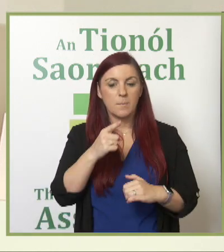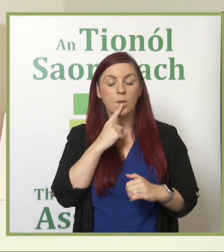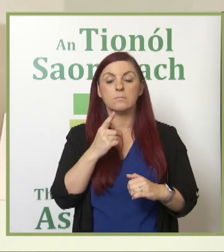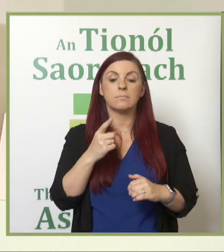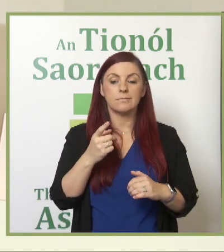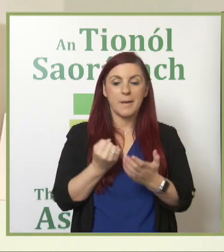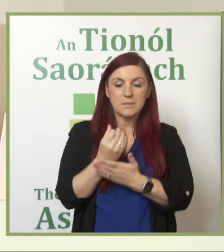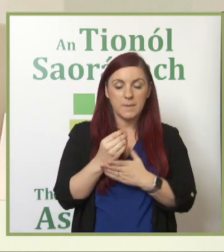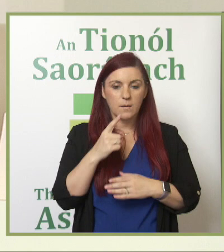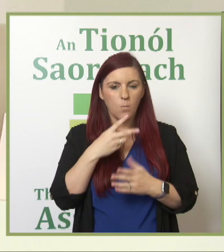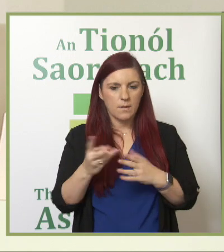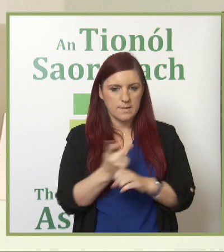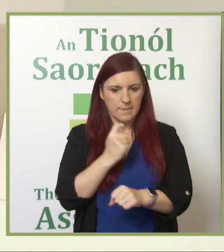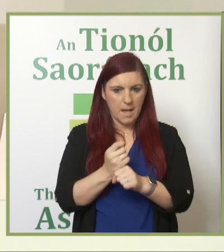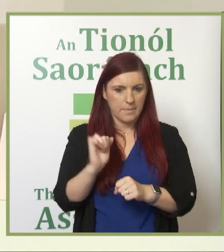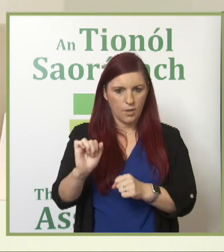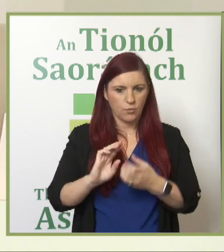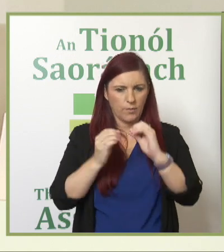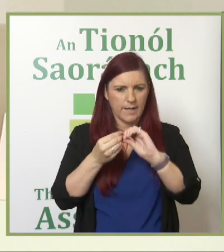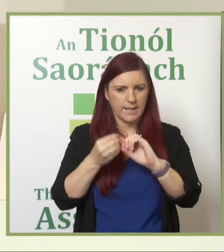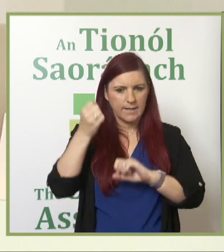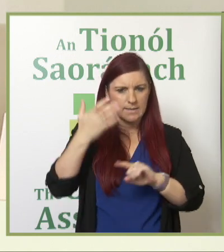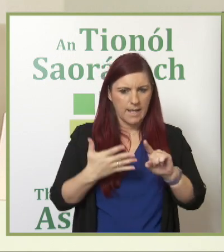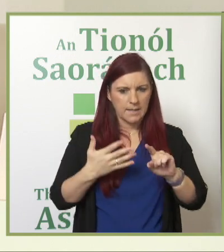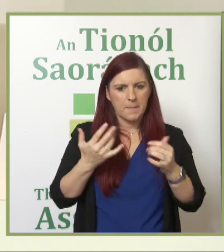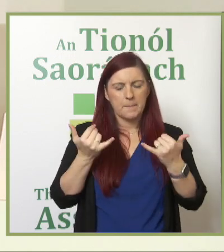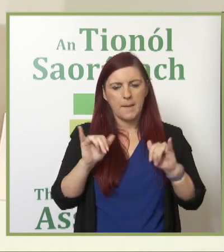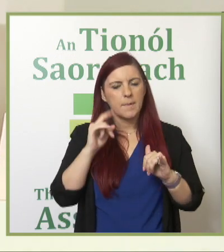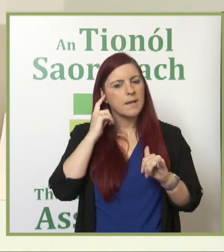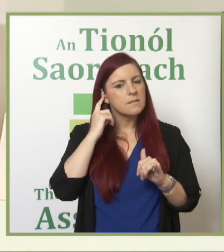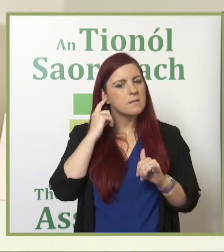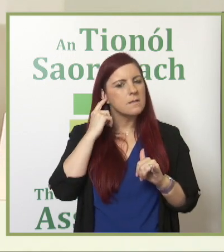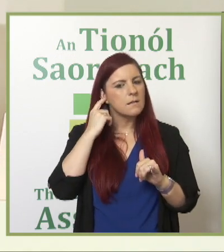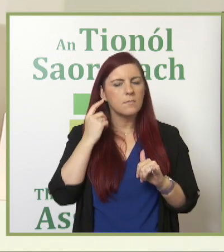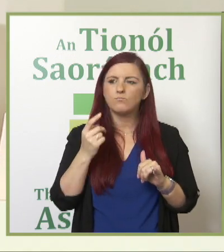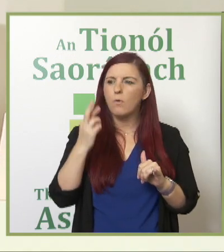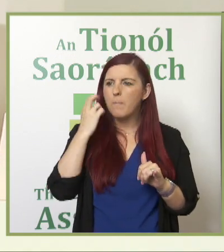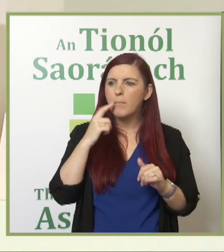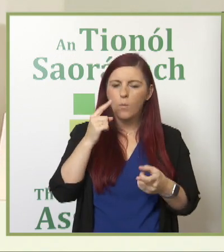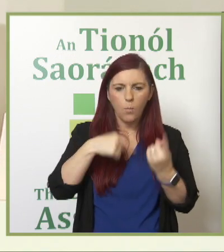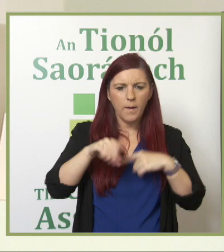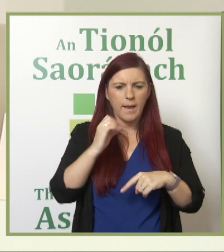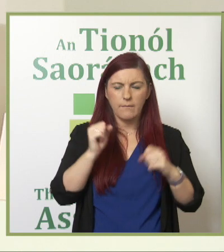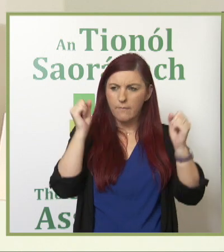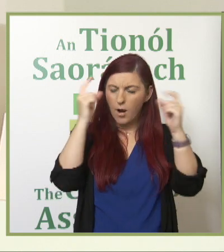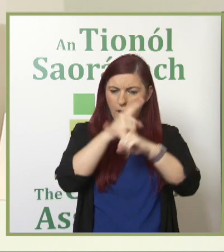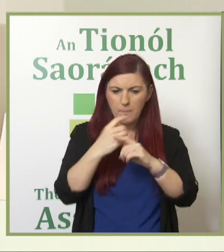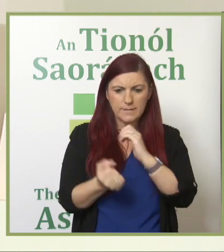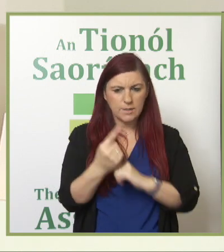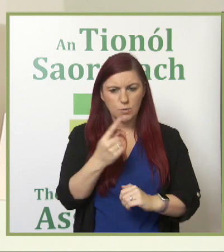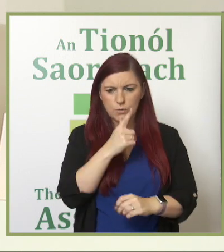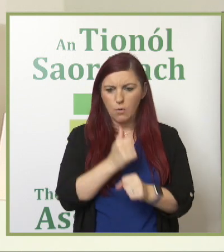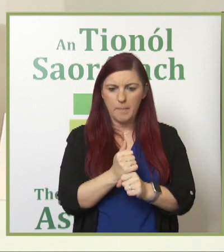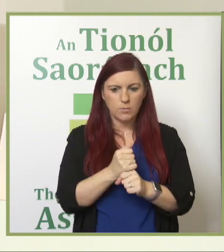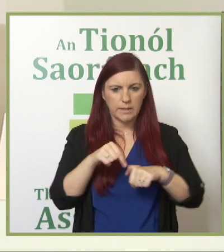been raised up, just maybe to help introduce this piece, we do have a very complex issue to discuss